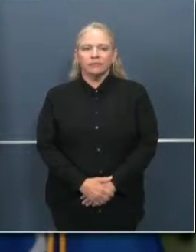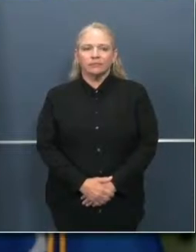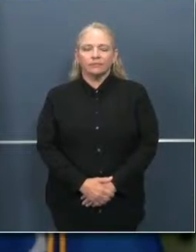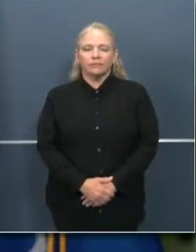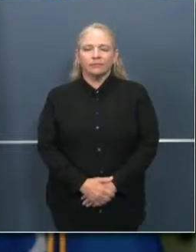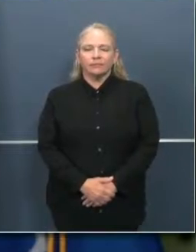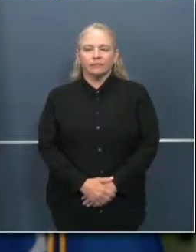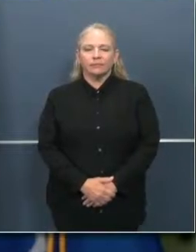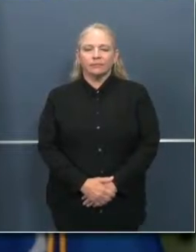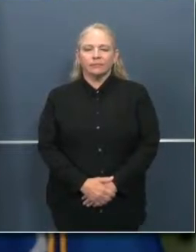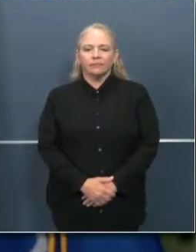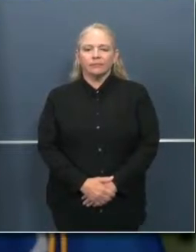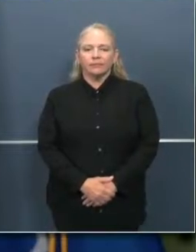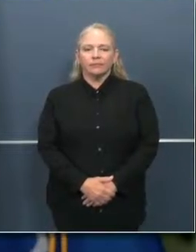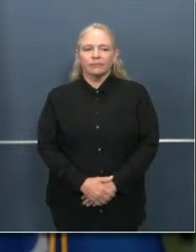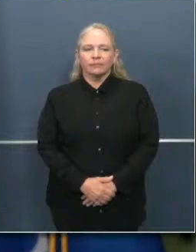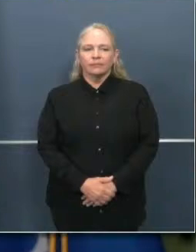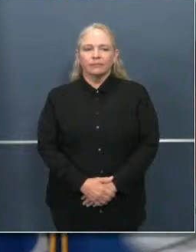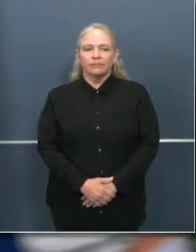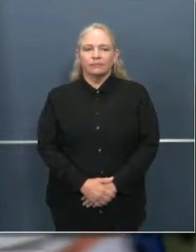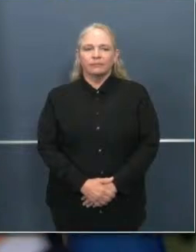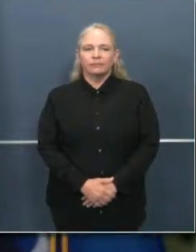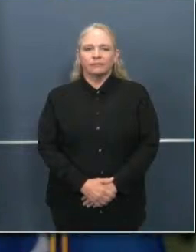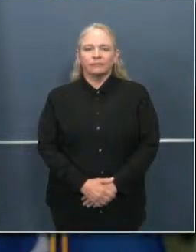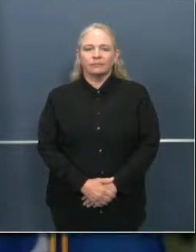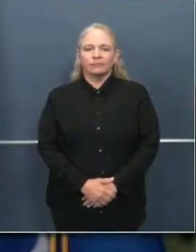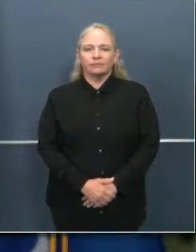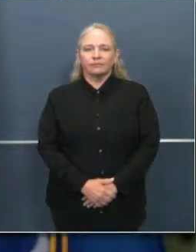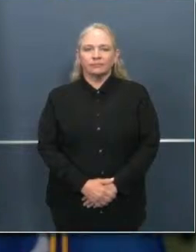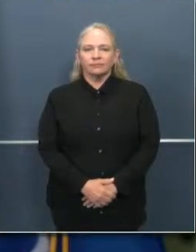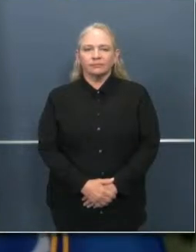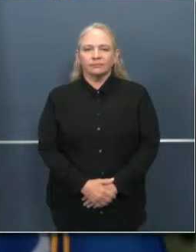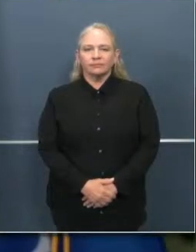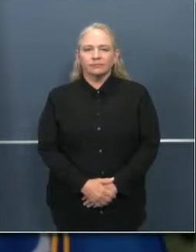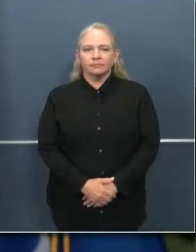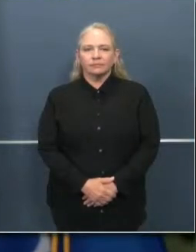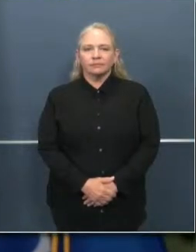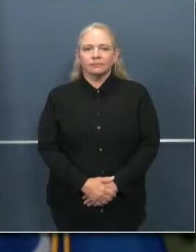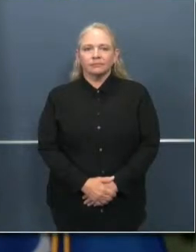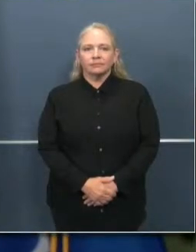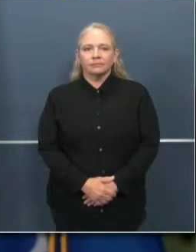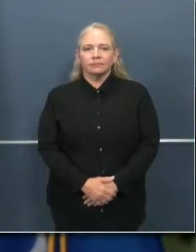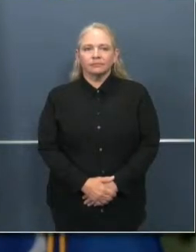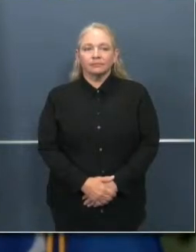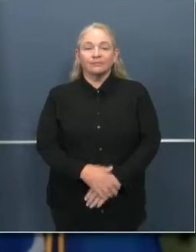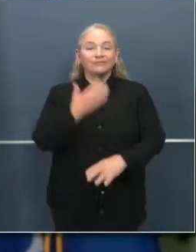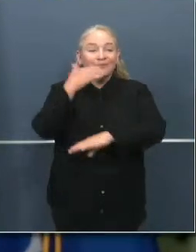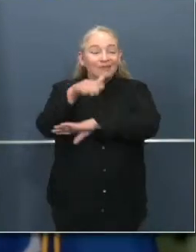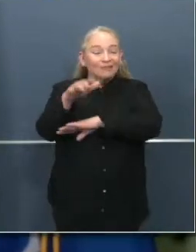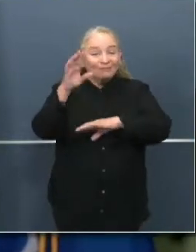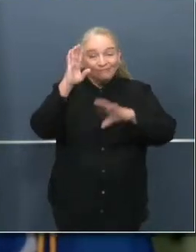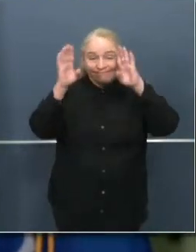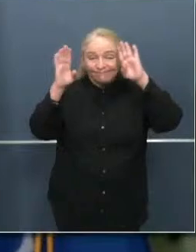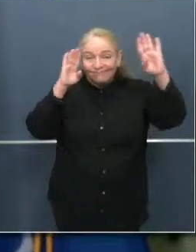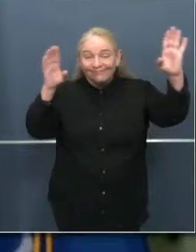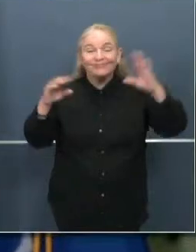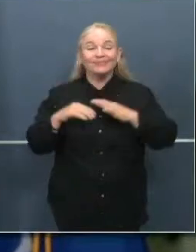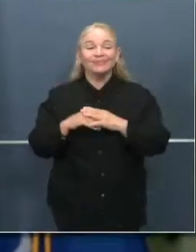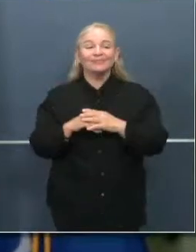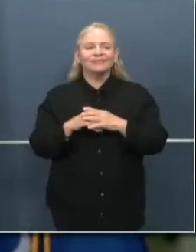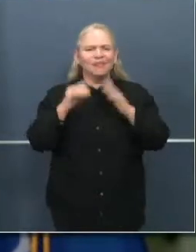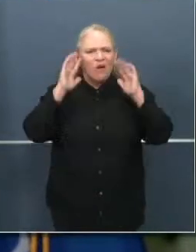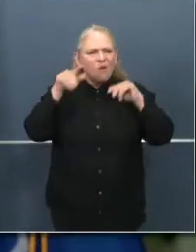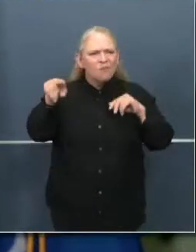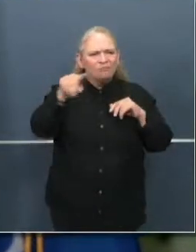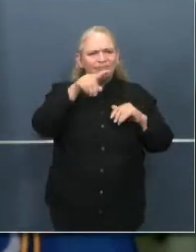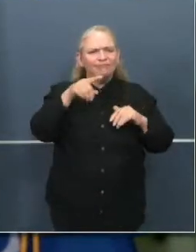Well, good afternoon, everybody. I hope you all had a relaxing holiday weekend, a safe, responsible, and relaxing